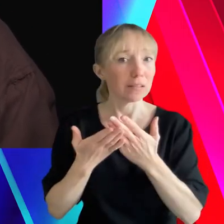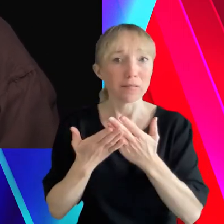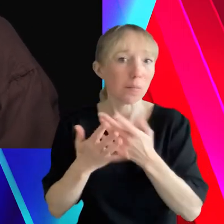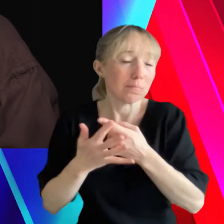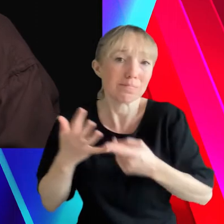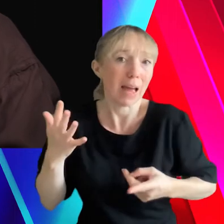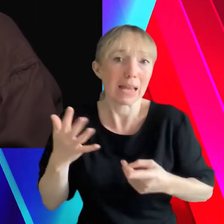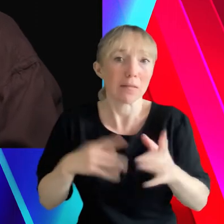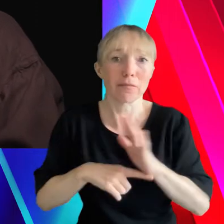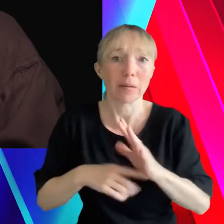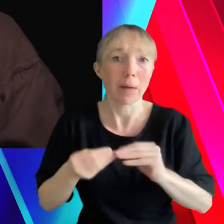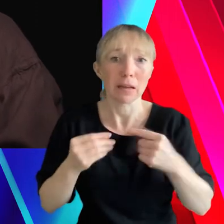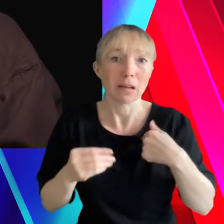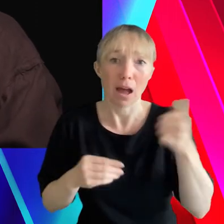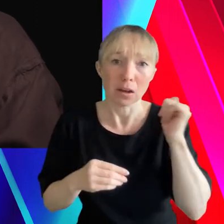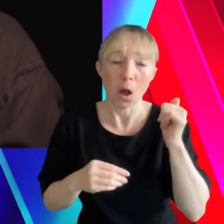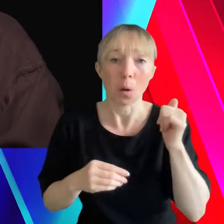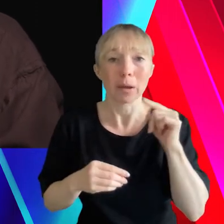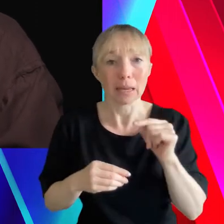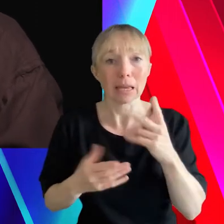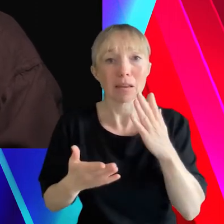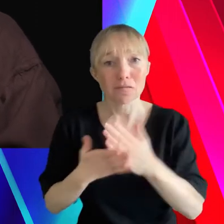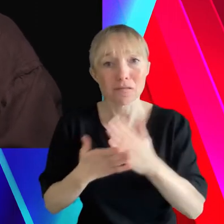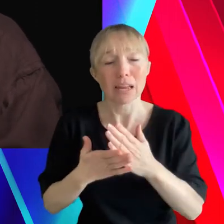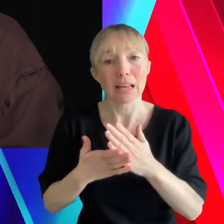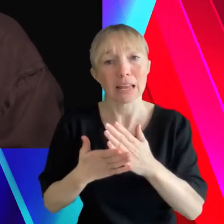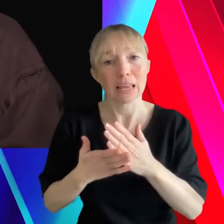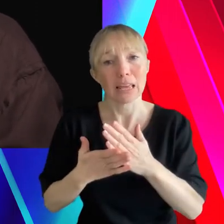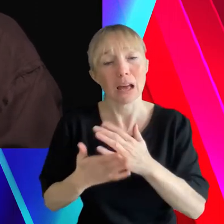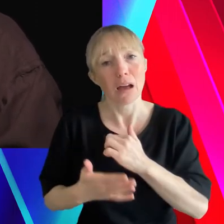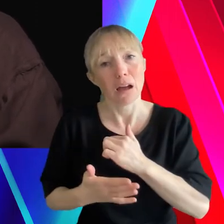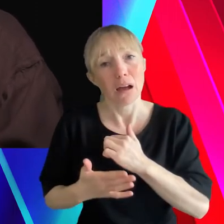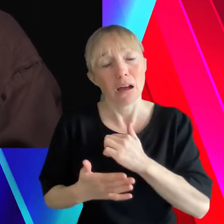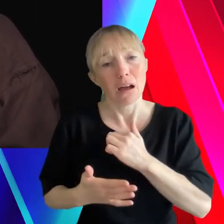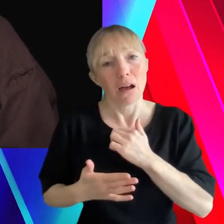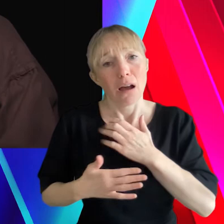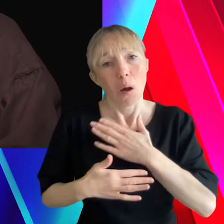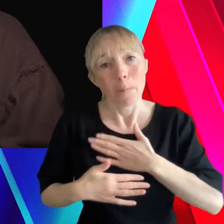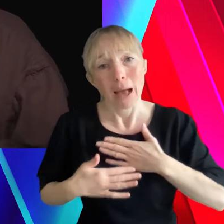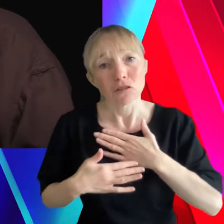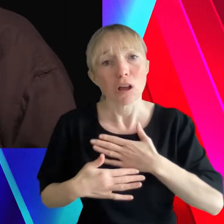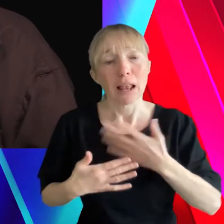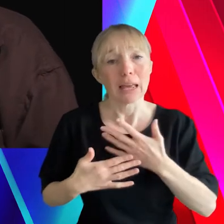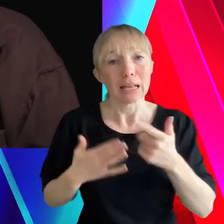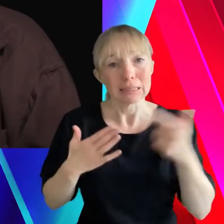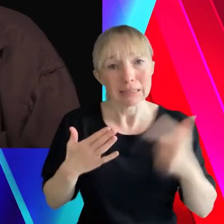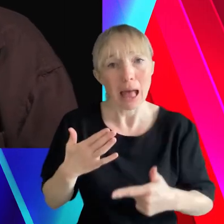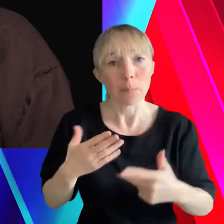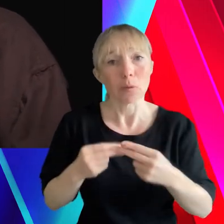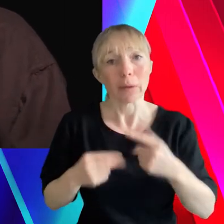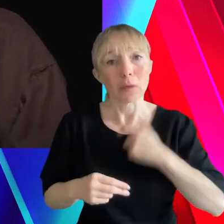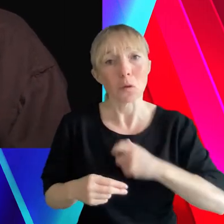know, because he deals so compassionately and in such depth with the